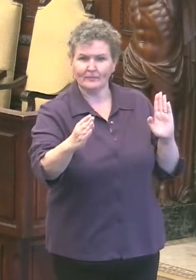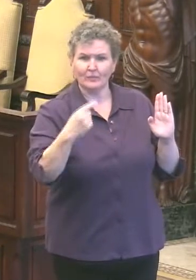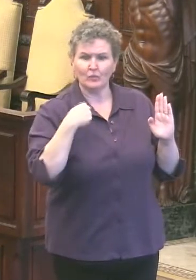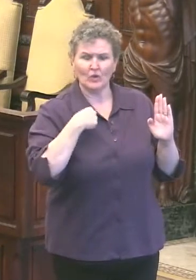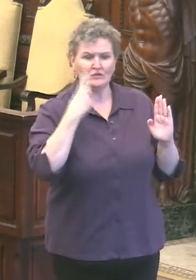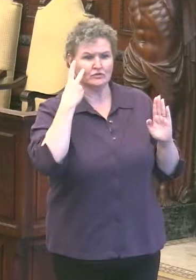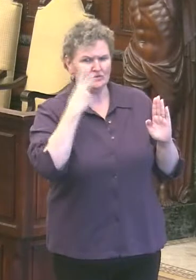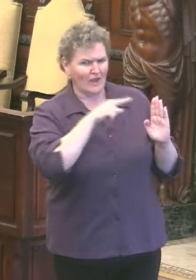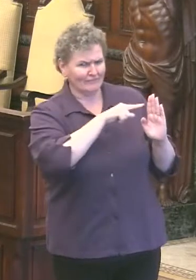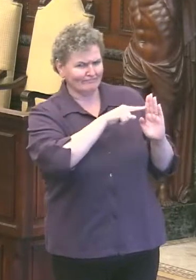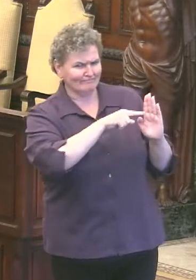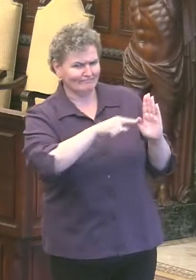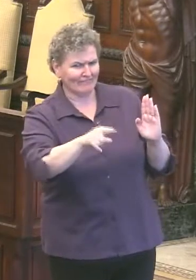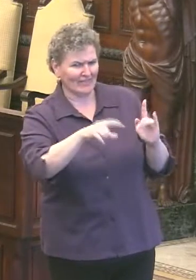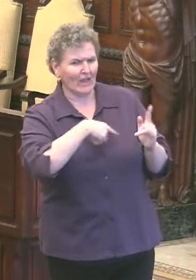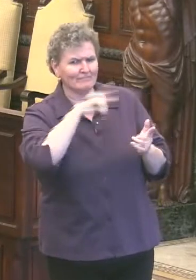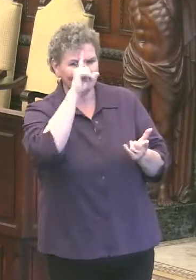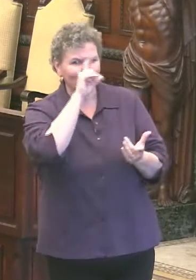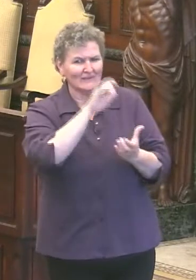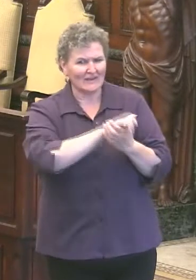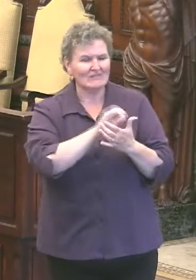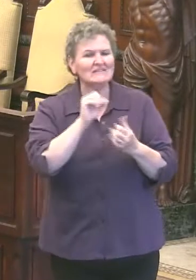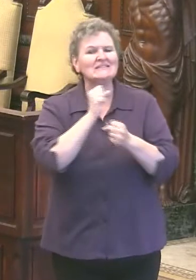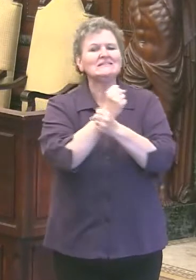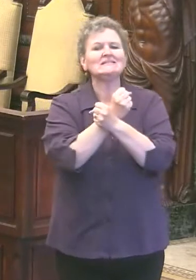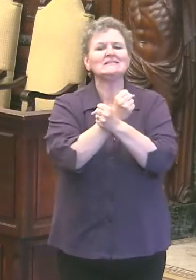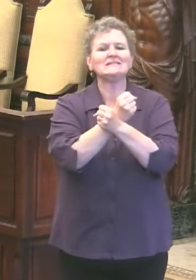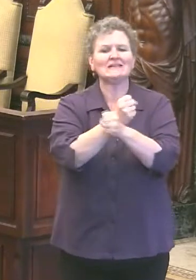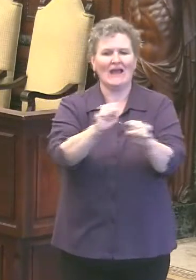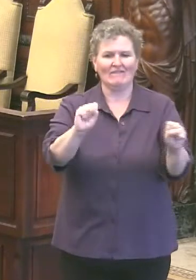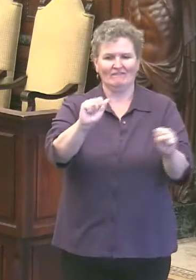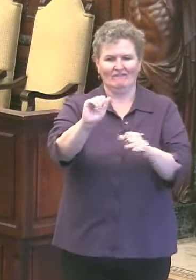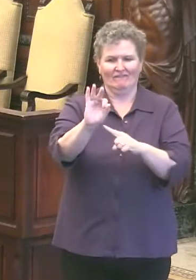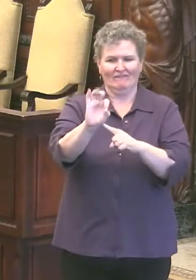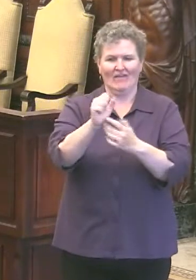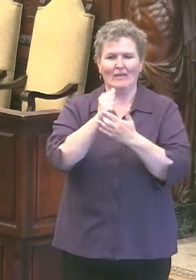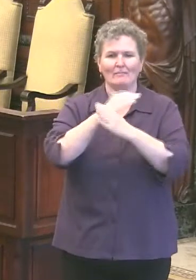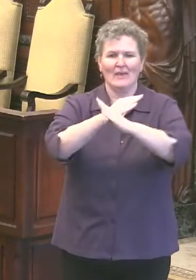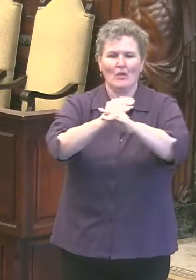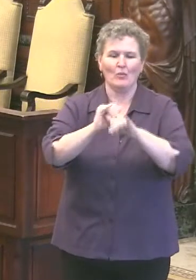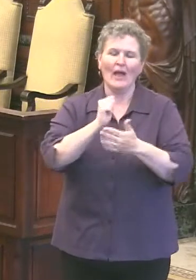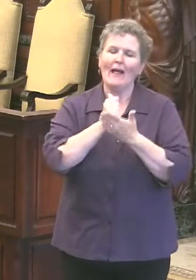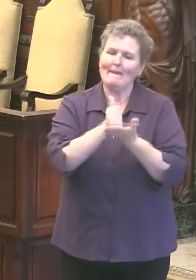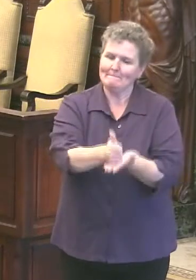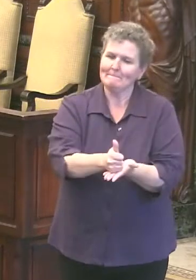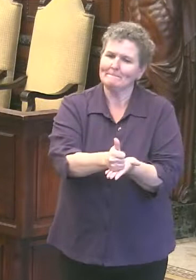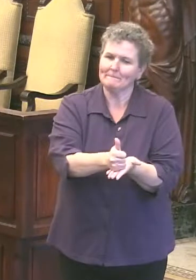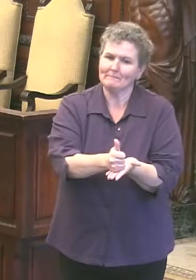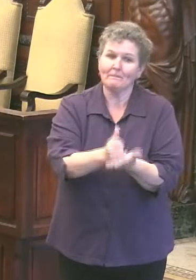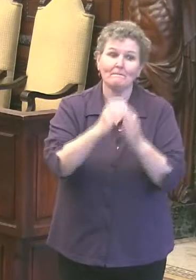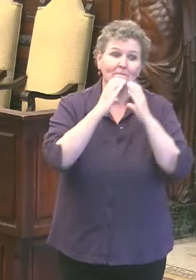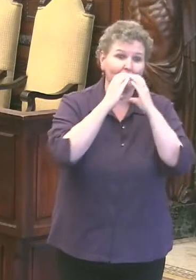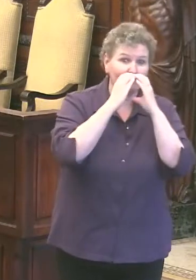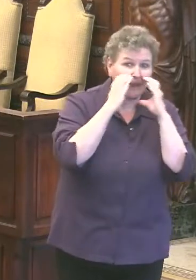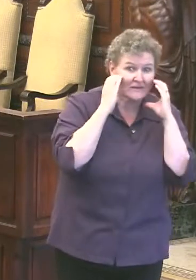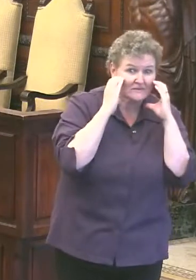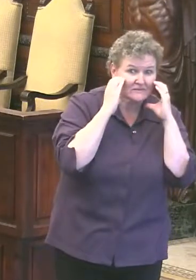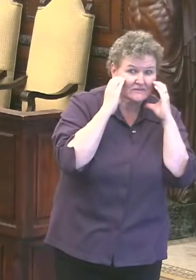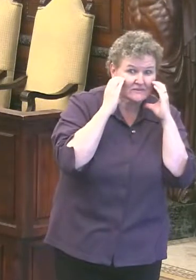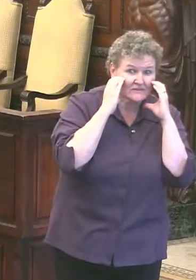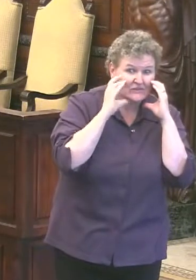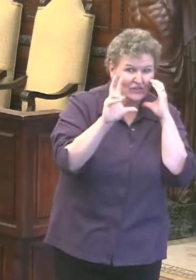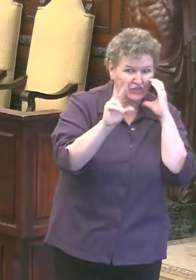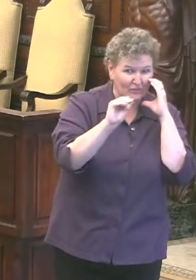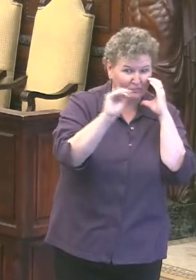respondents believe will help with the development of safe and effective reopening plan were mask wearing, some 30%,